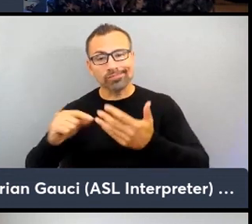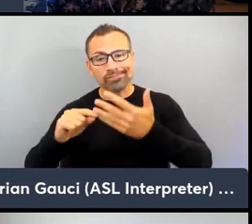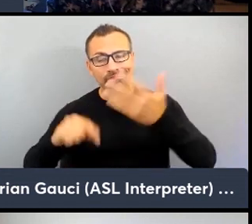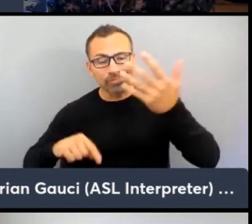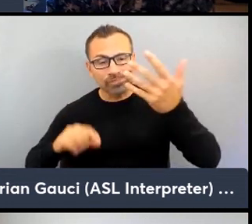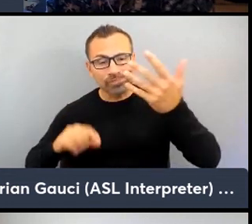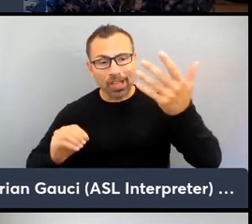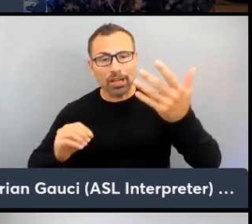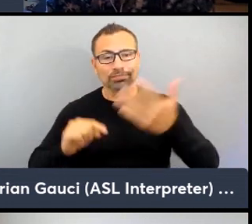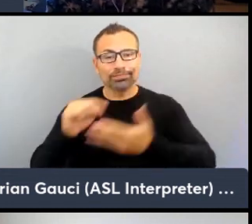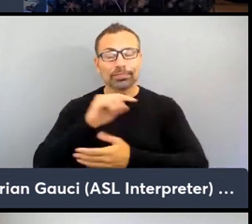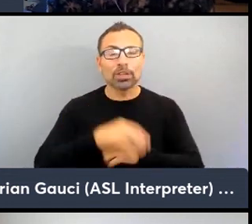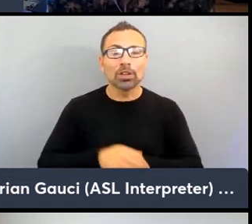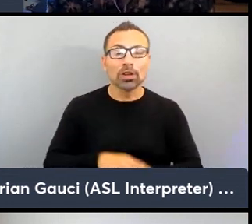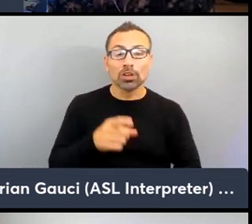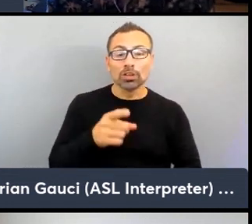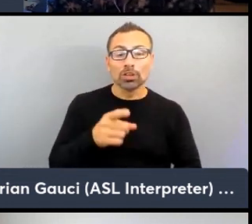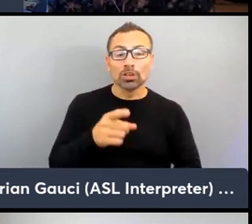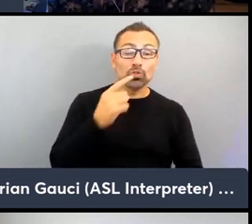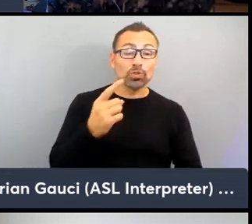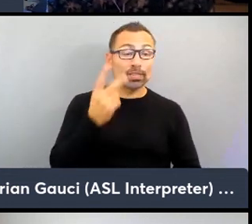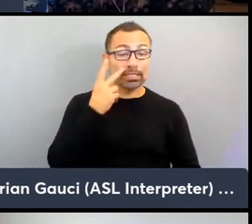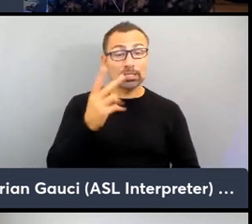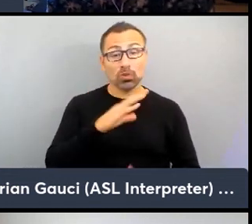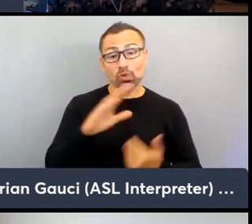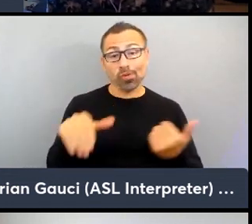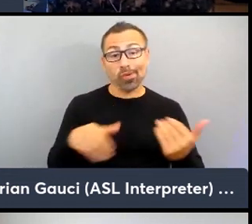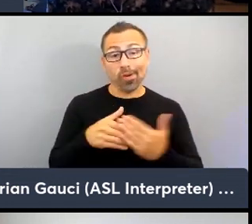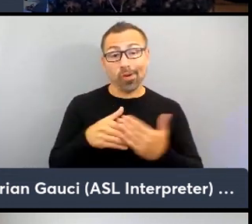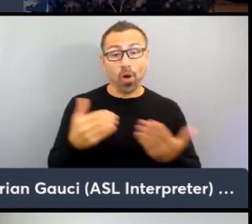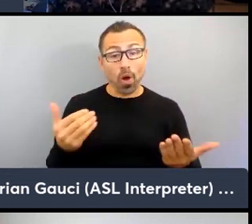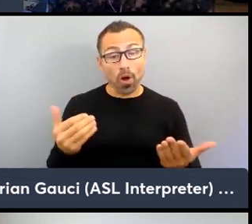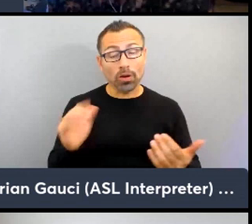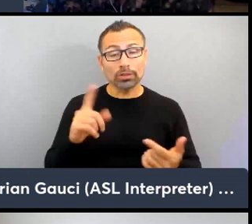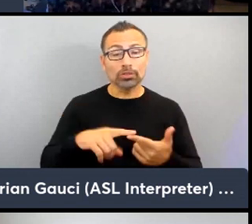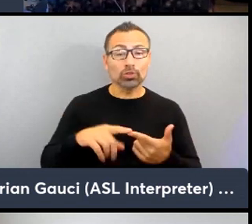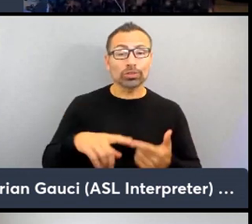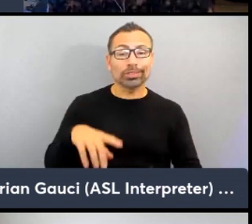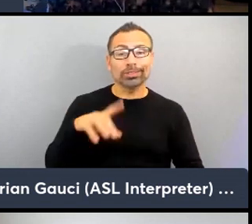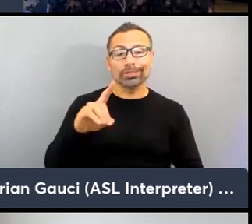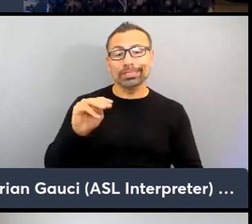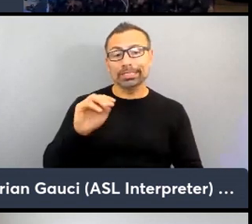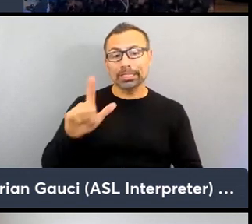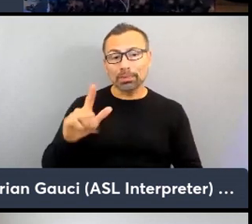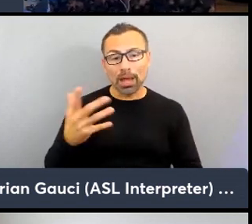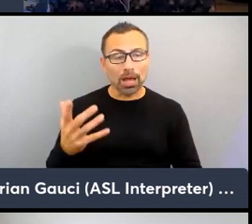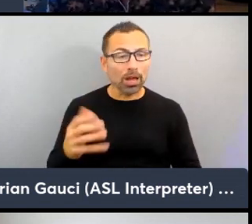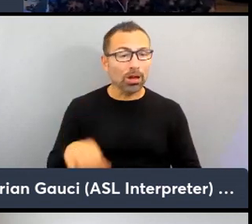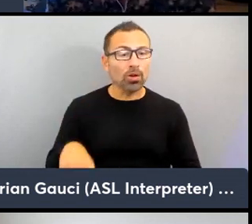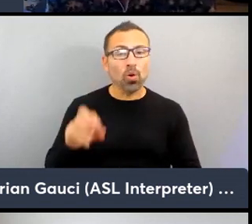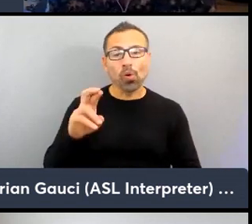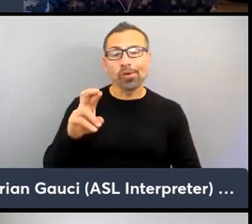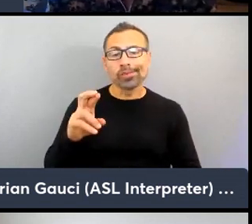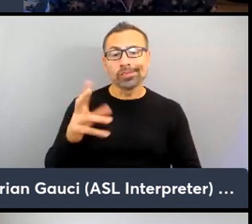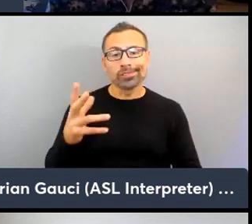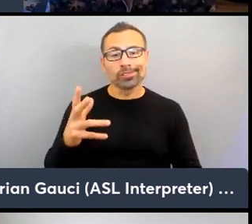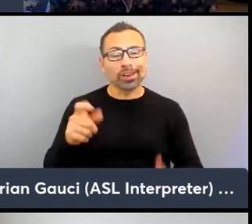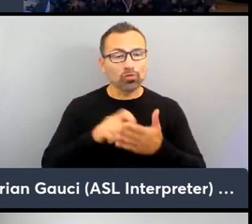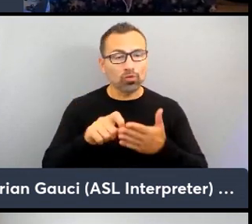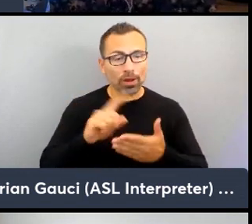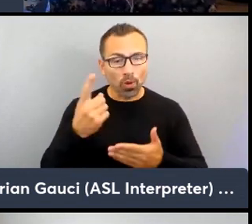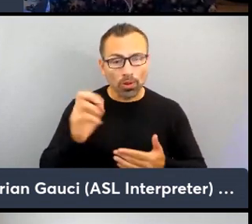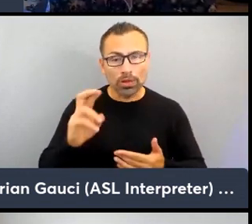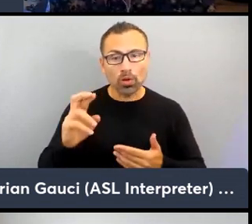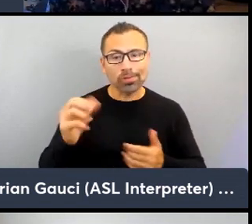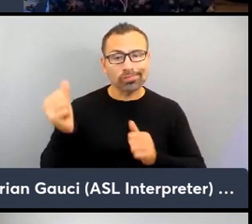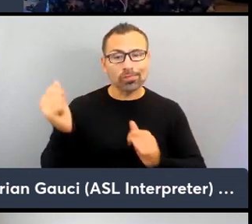DDL events, or you could look at DML reads or DML writes events, or you could have all. So in this case, I have already turned this